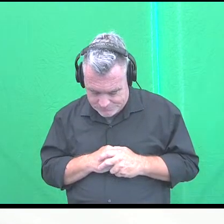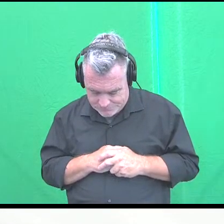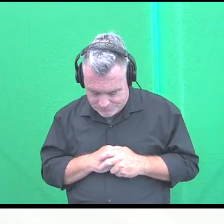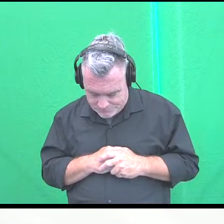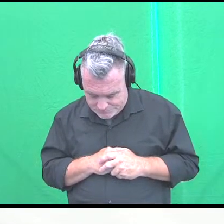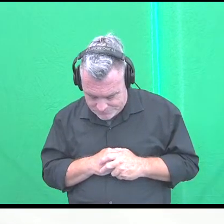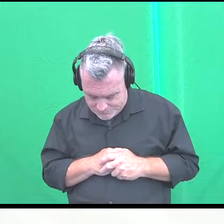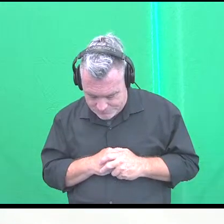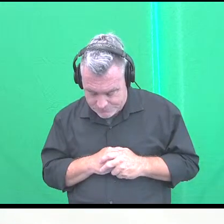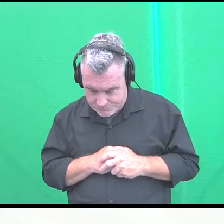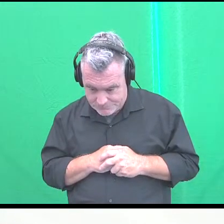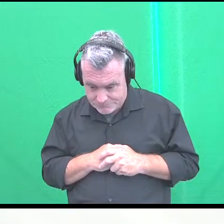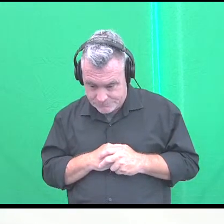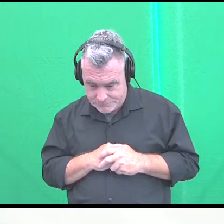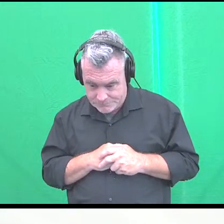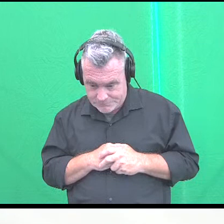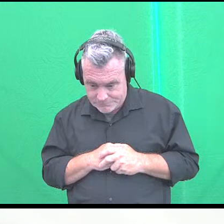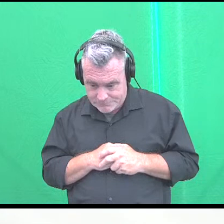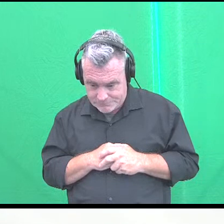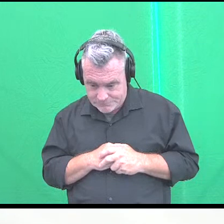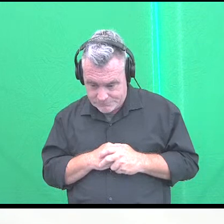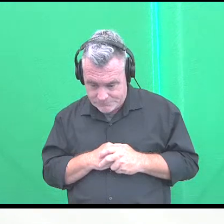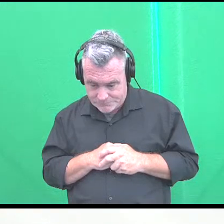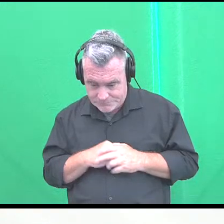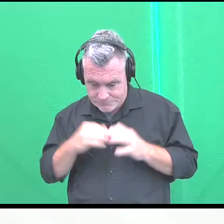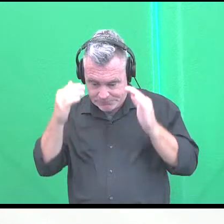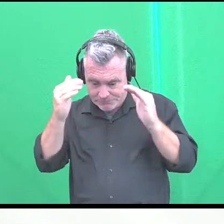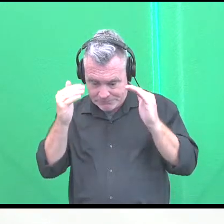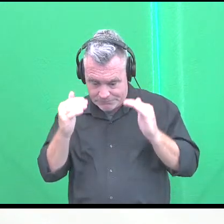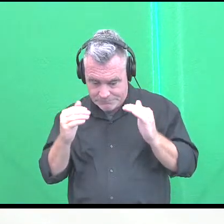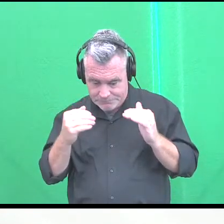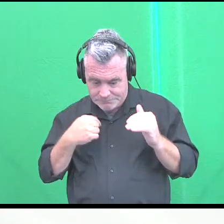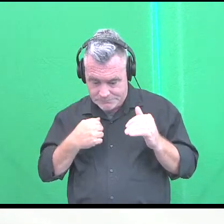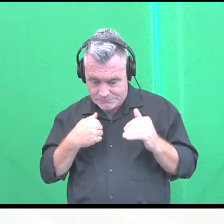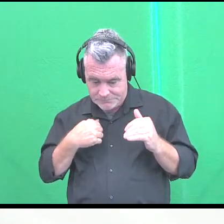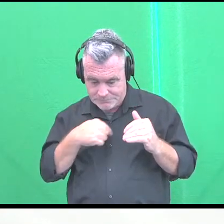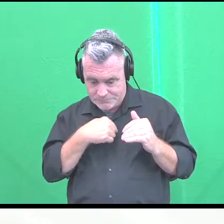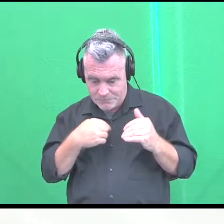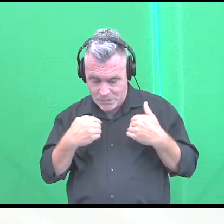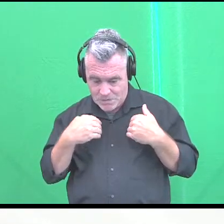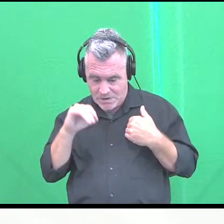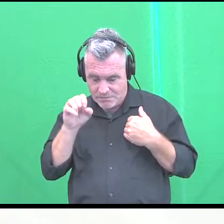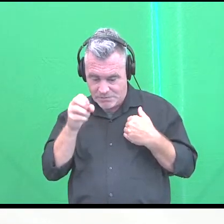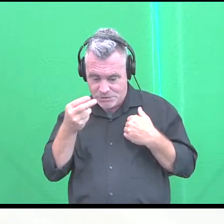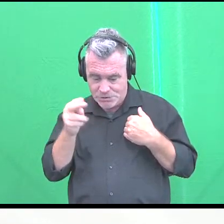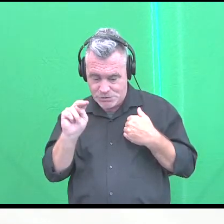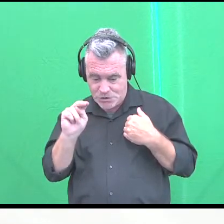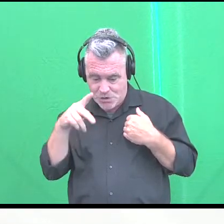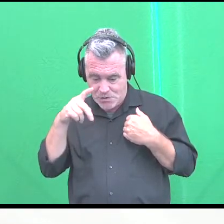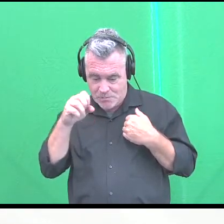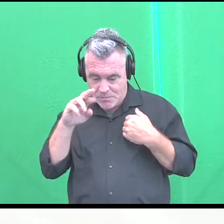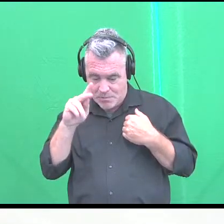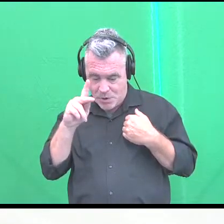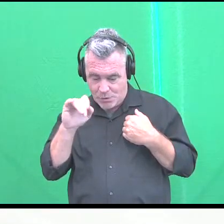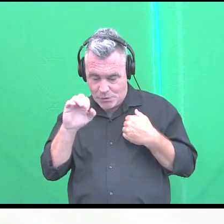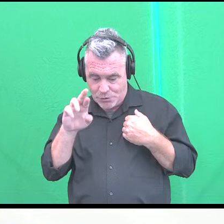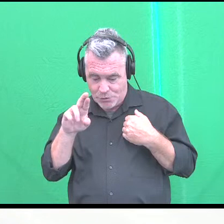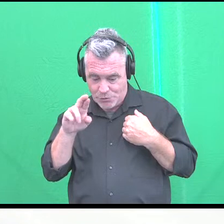Thank you. Next, we'll have John Parker from Palm Springs.